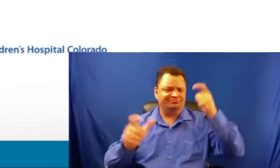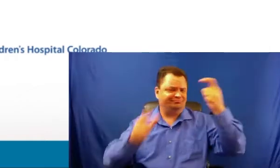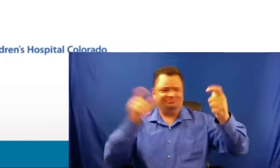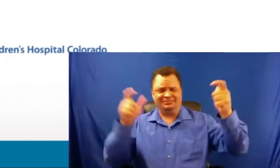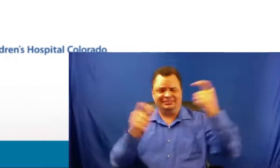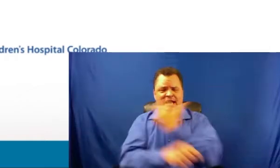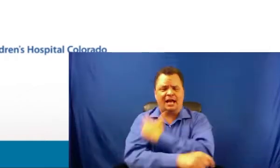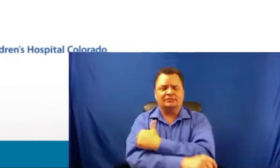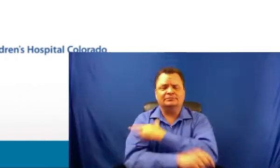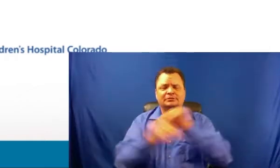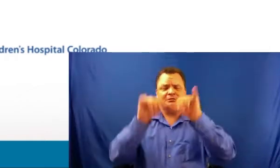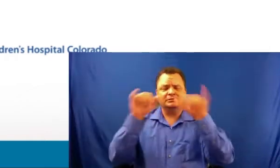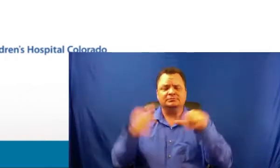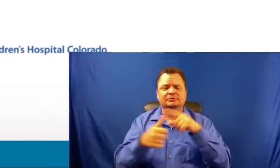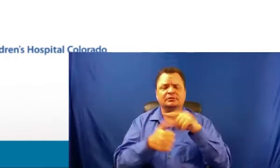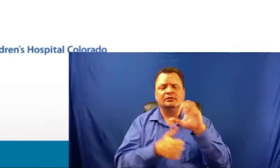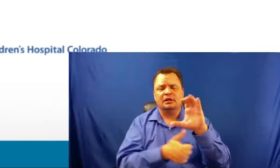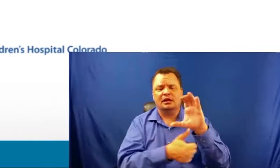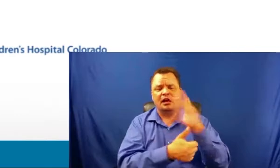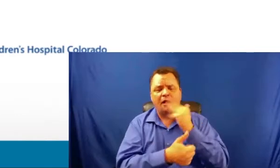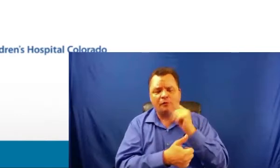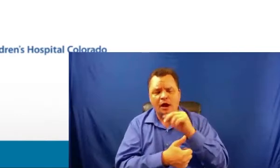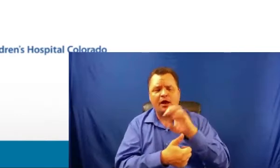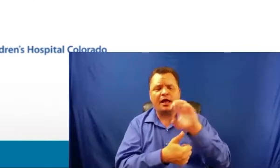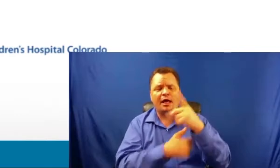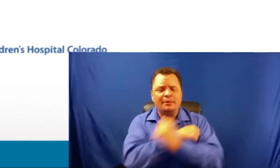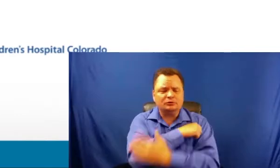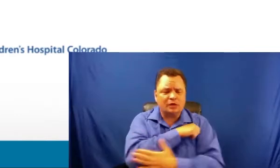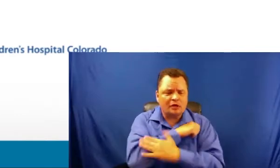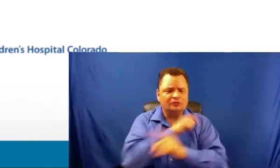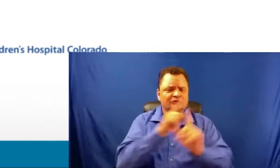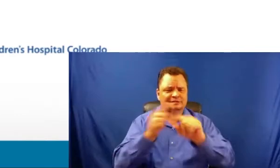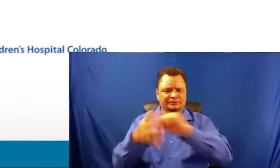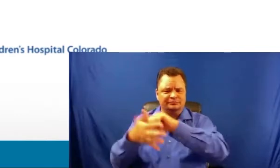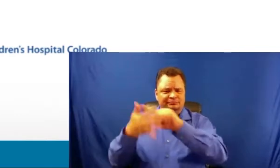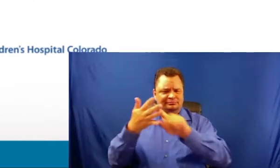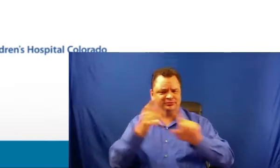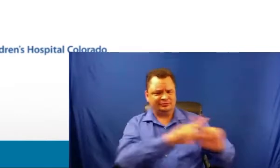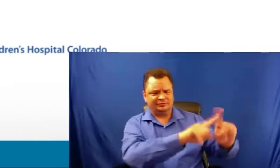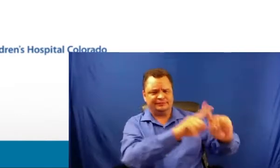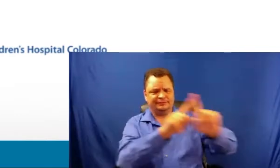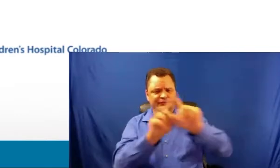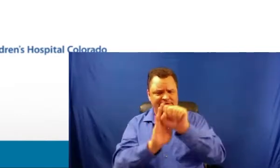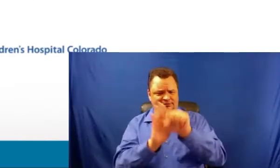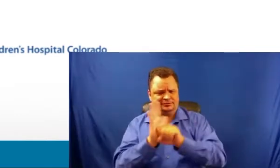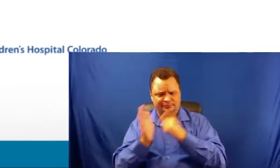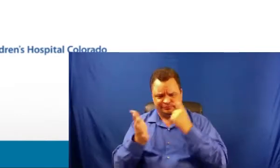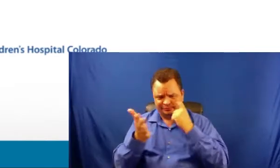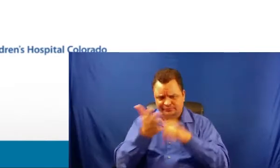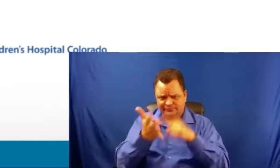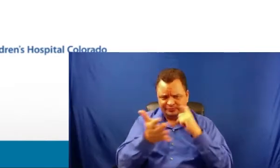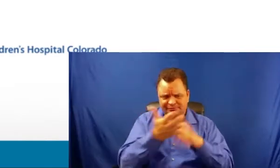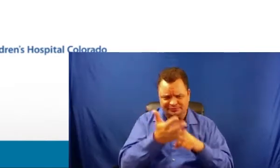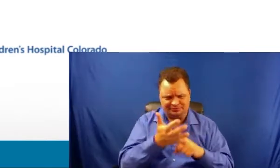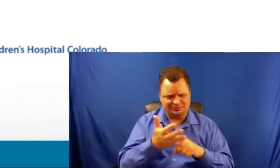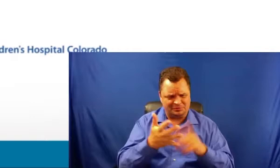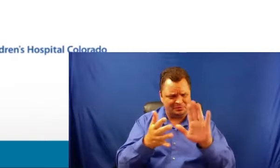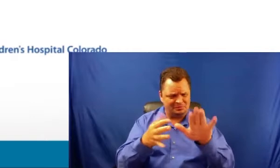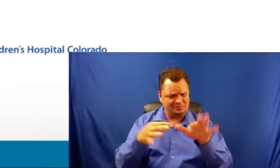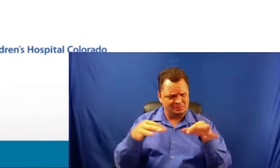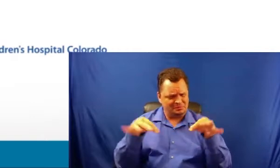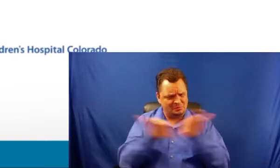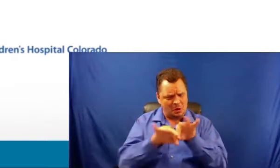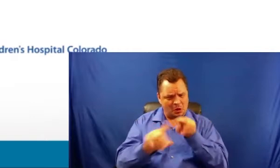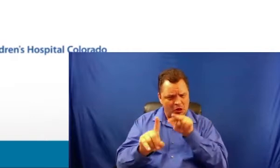cases, but cases from other counties and potentially even out of state. But once again, this is interesting because, again, it's nice data.